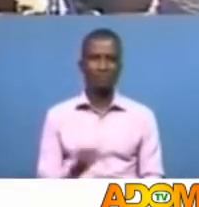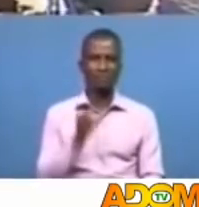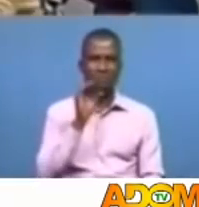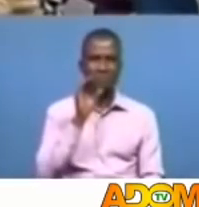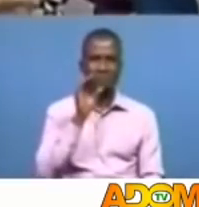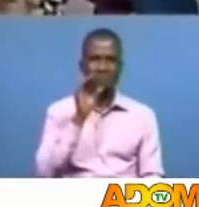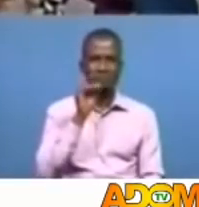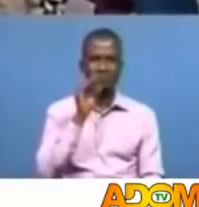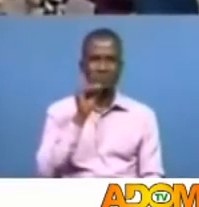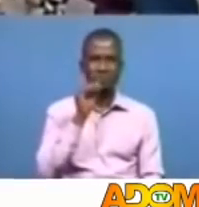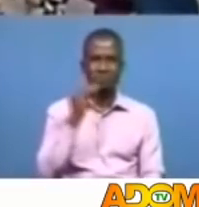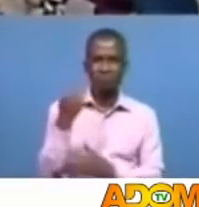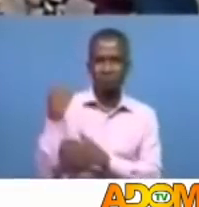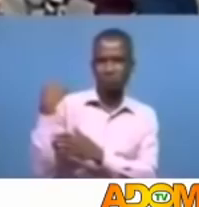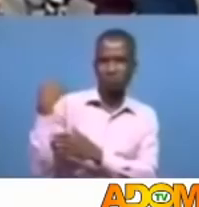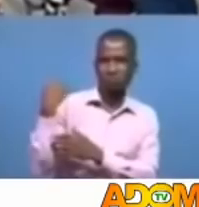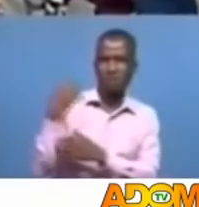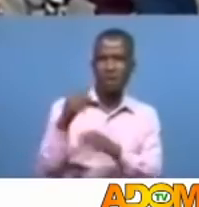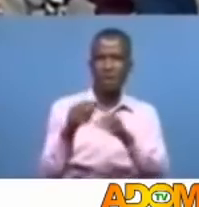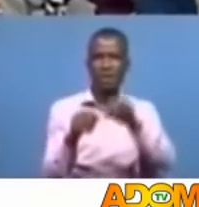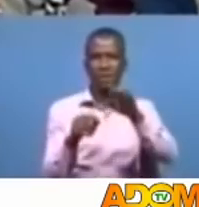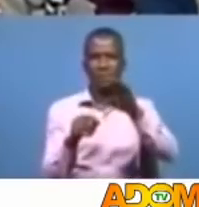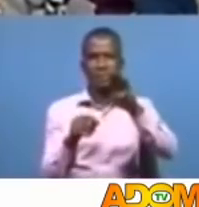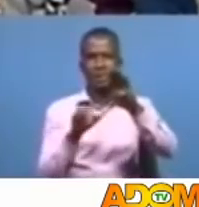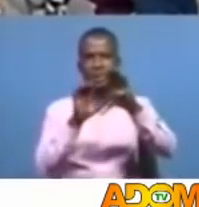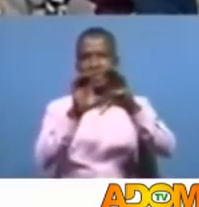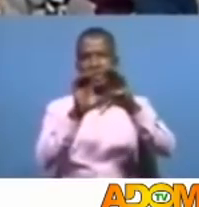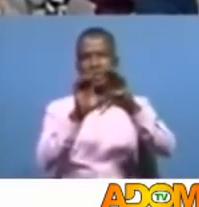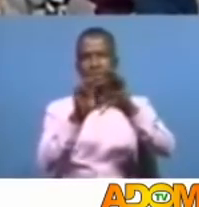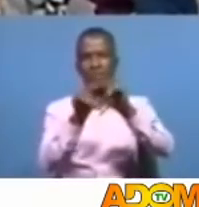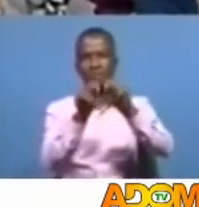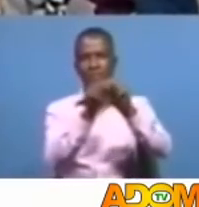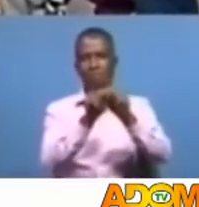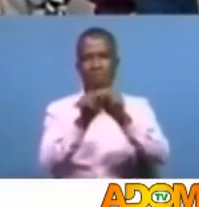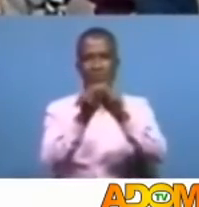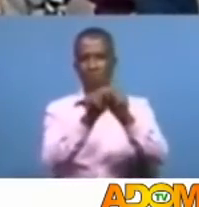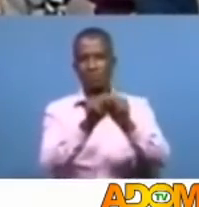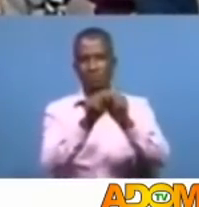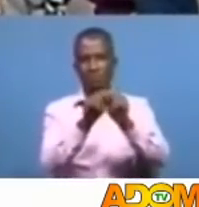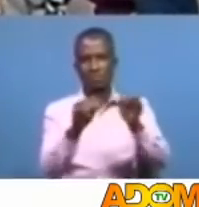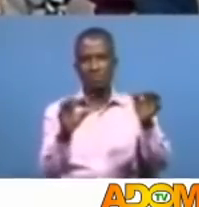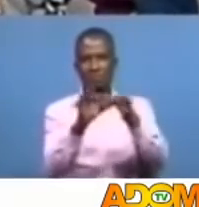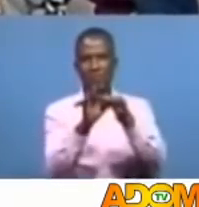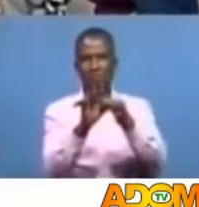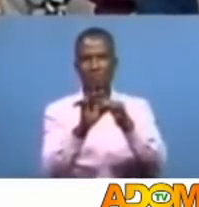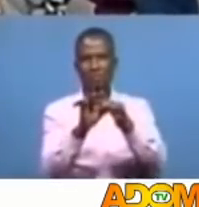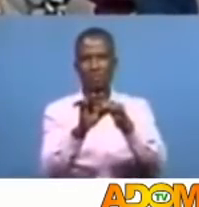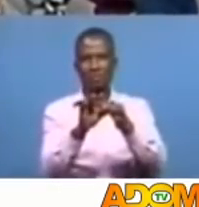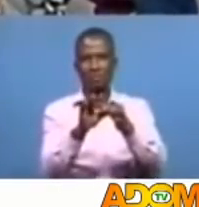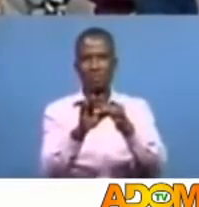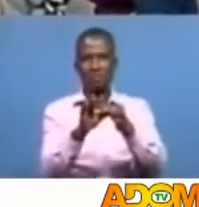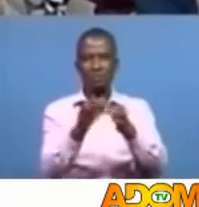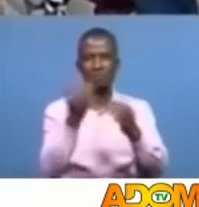we take B and C together, and I argue in relation to B and C that the fundamental errors consist